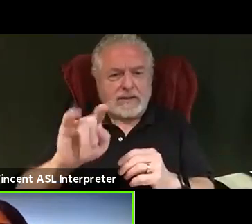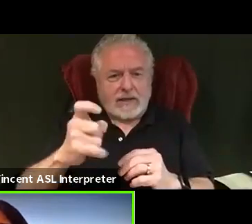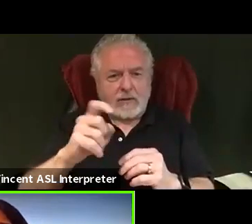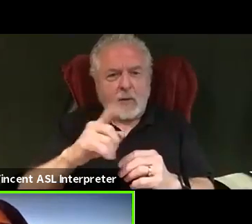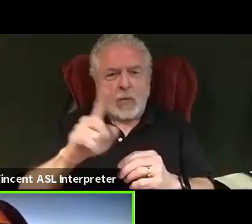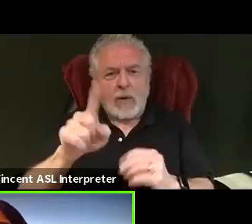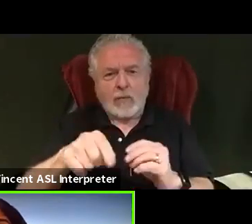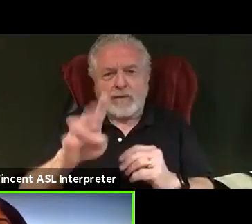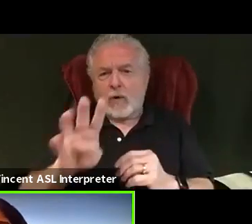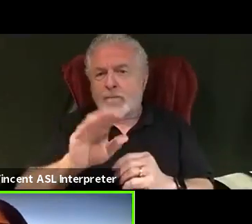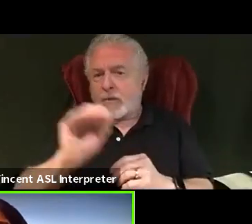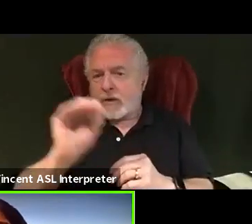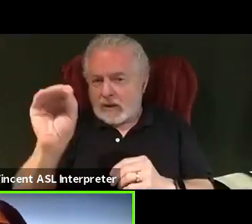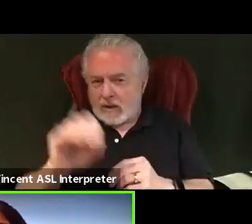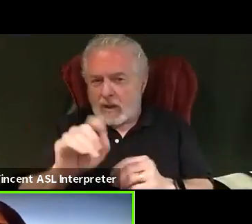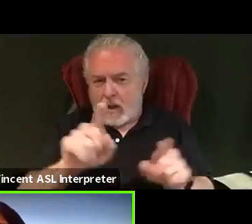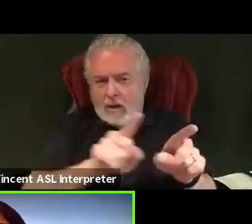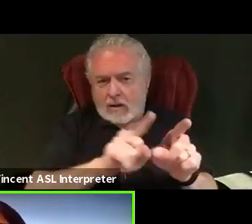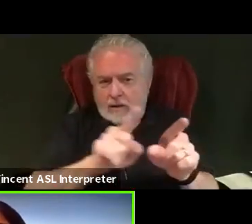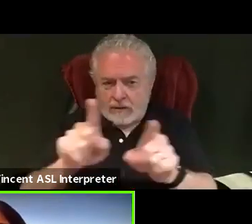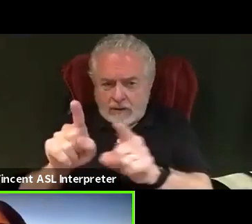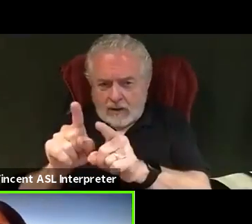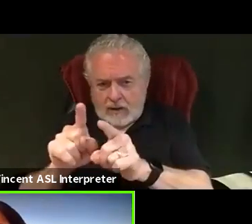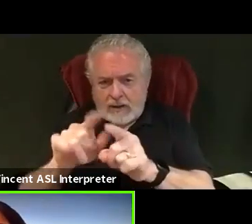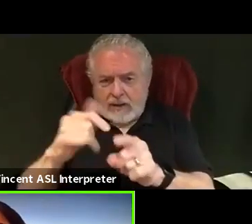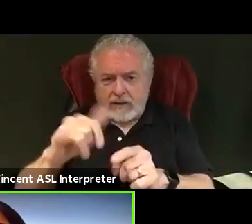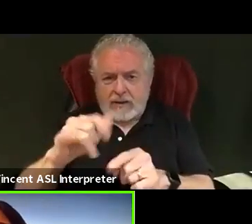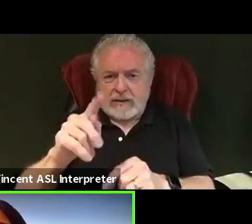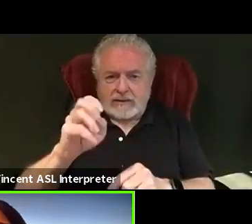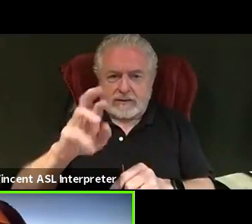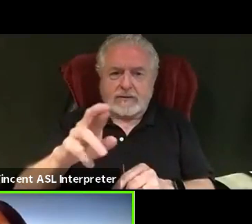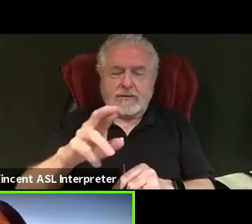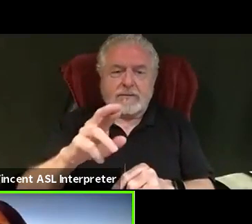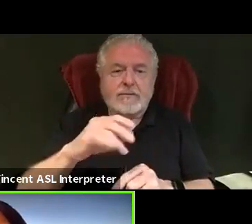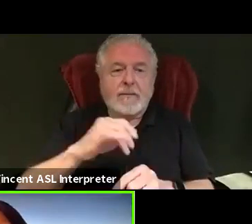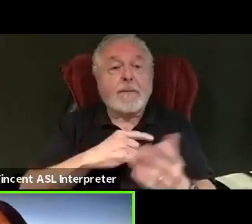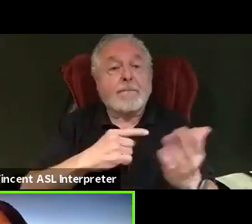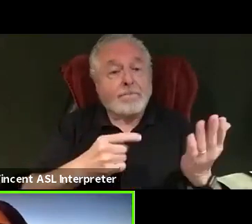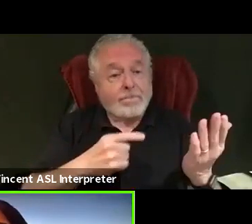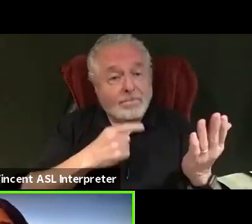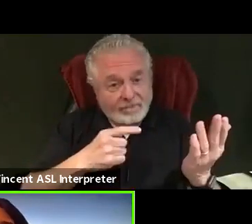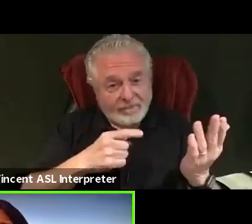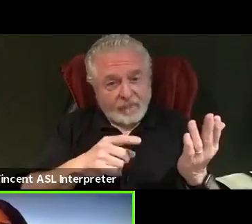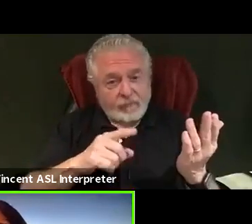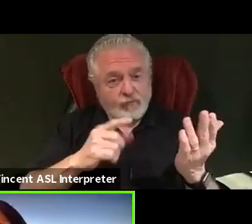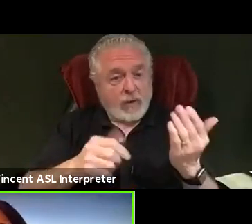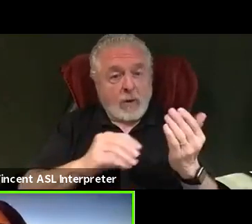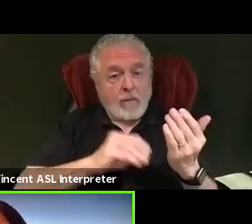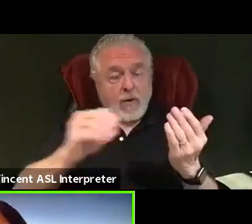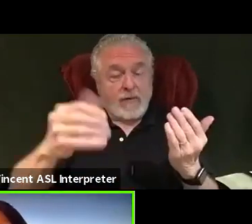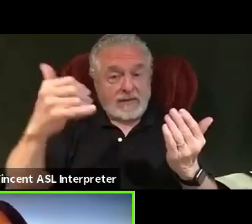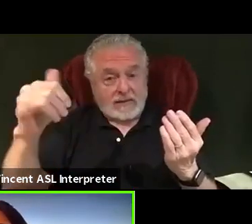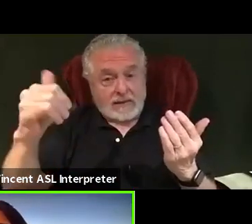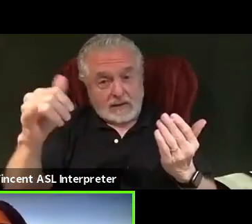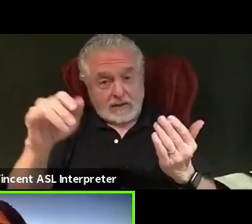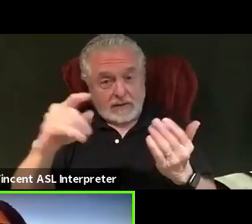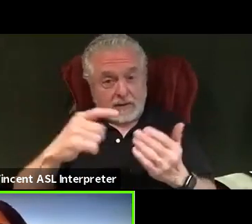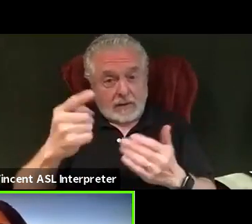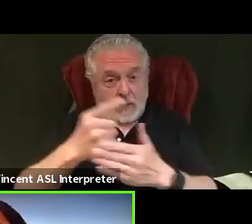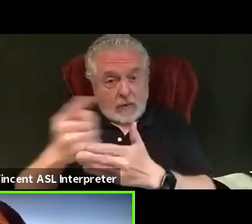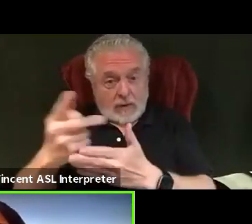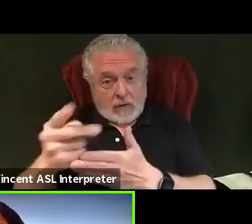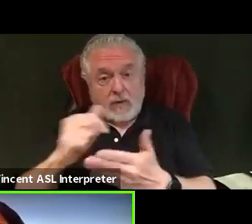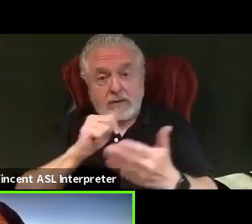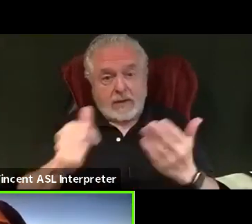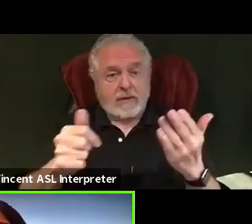is 1.4%, which is also within the yellow tier. But as I said, whether we move into the yellow tier in the next couple of weeks